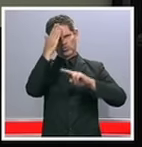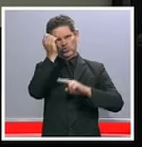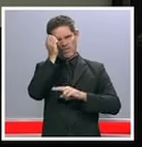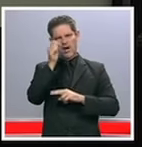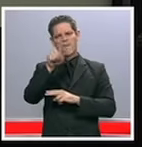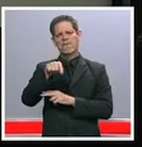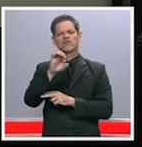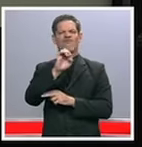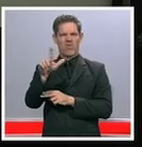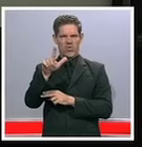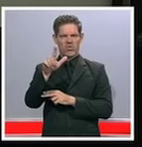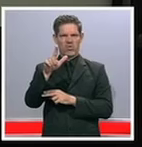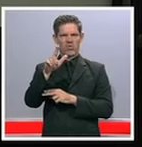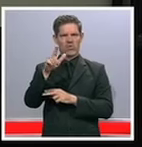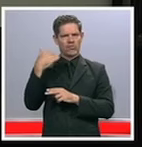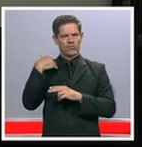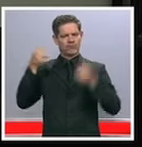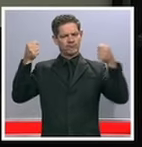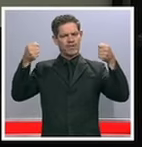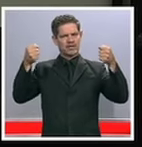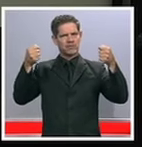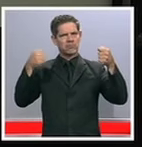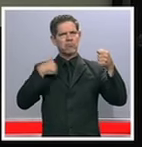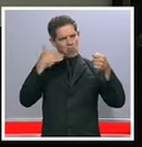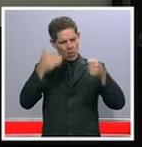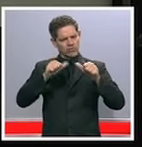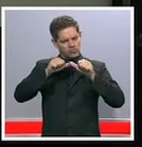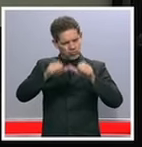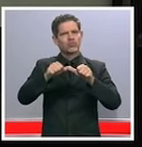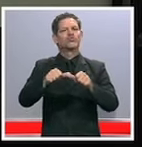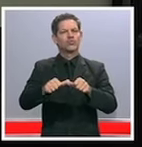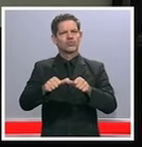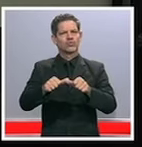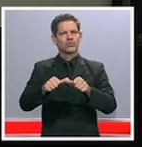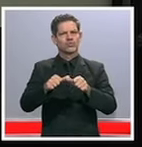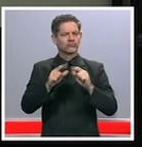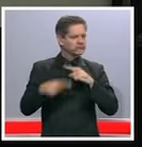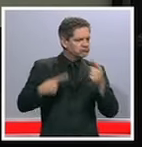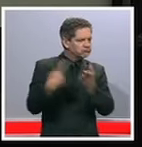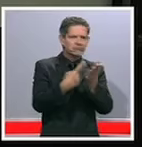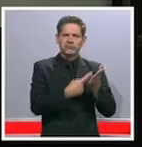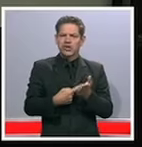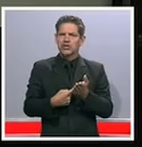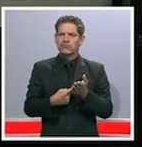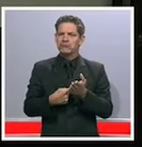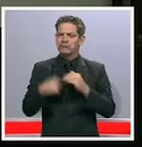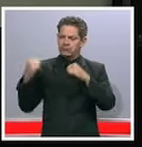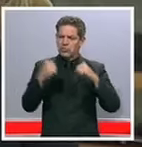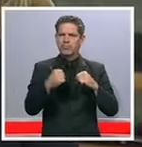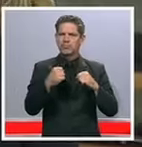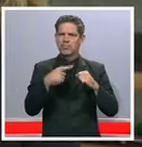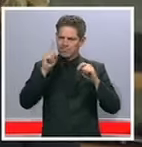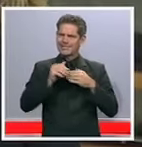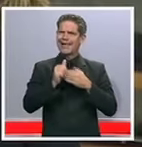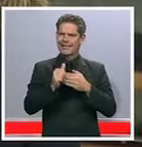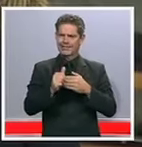conversation, a conversation which we had promised to keep going. A conversation which was about leadership.